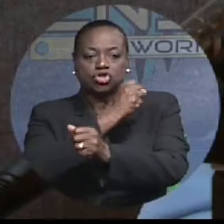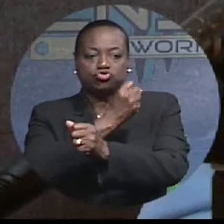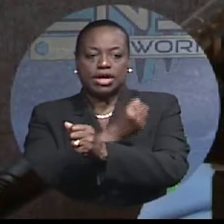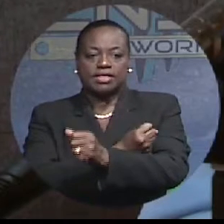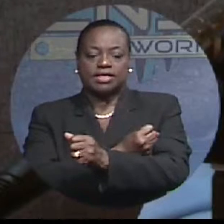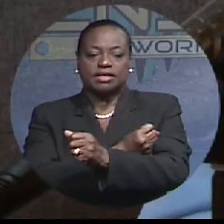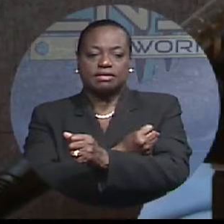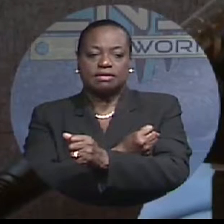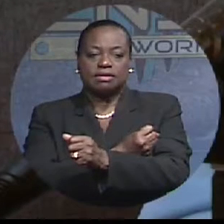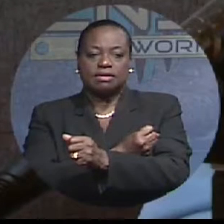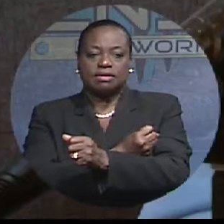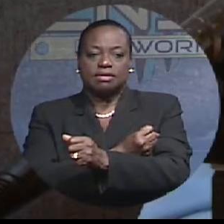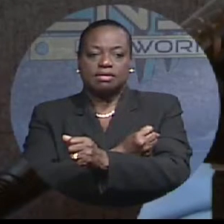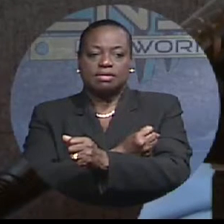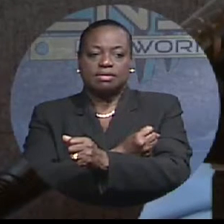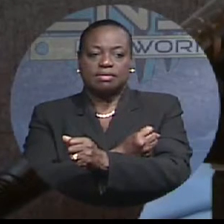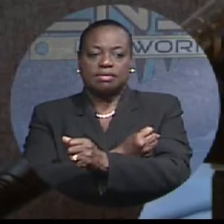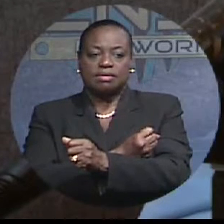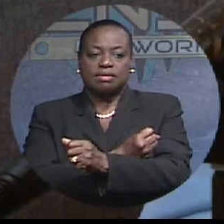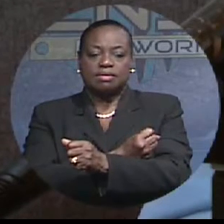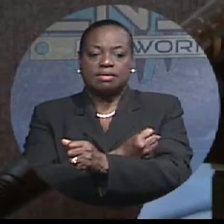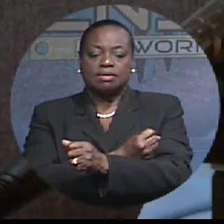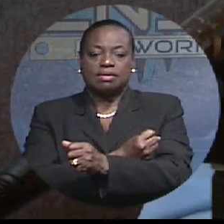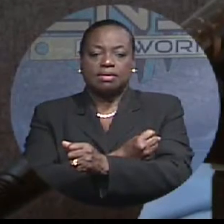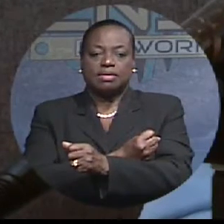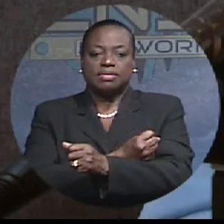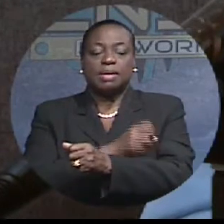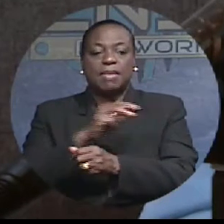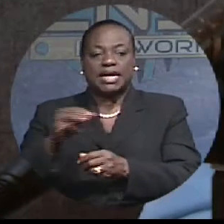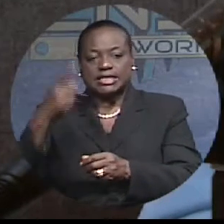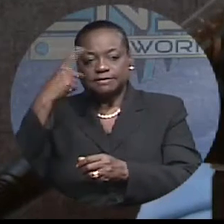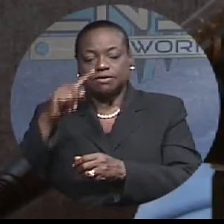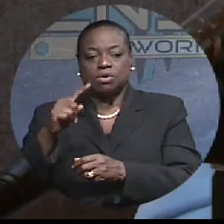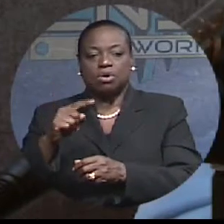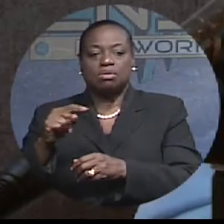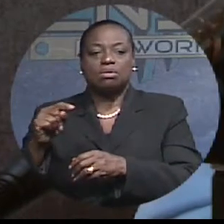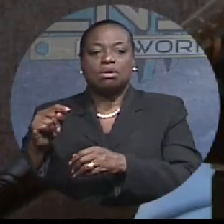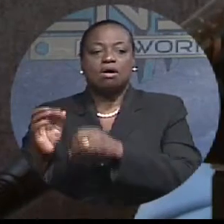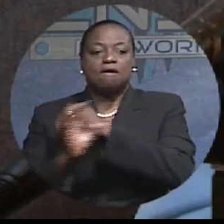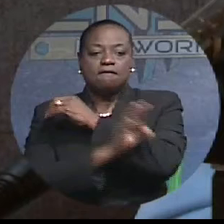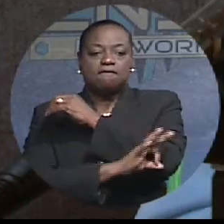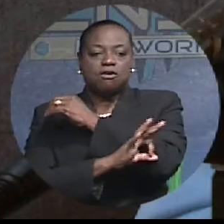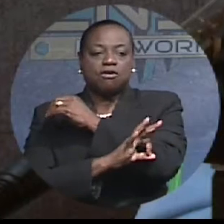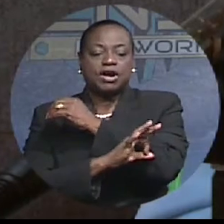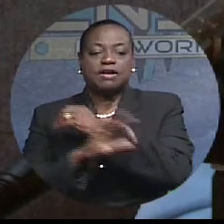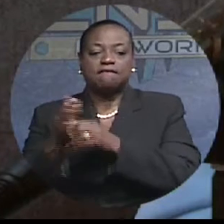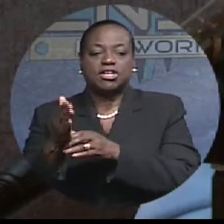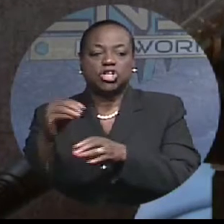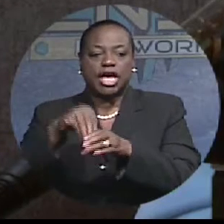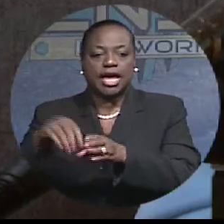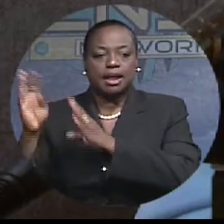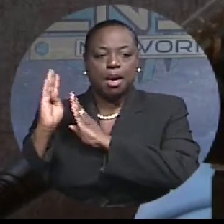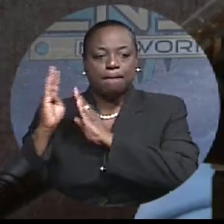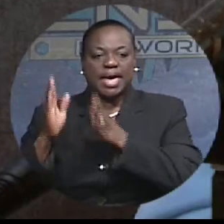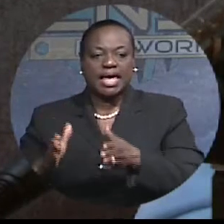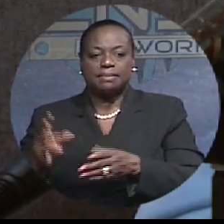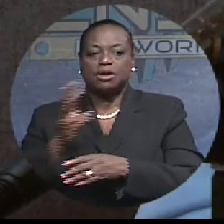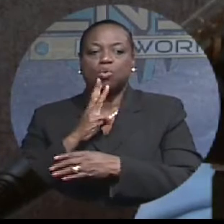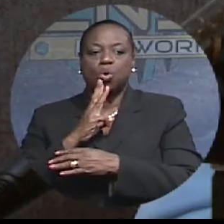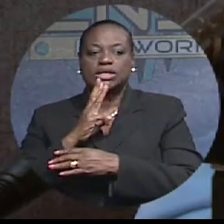mechanisms for foreign fishing, you know, encroachment in the Bahamian waters. So